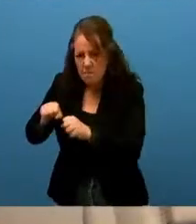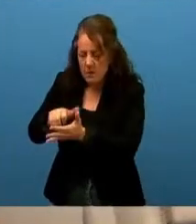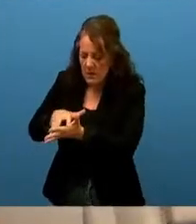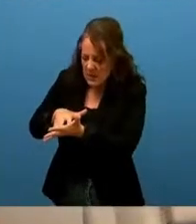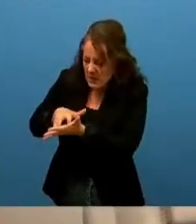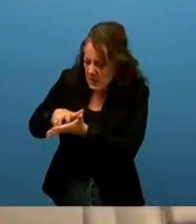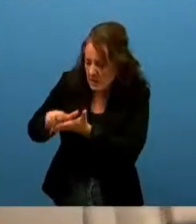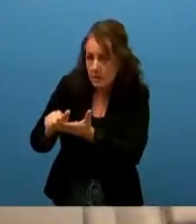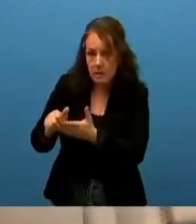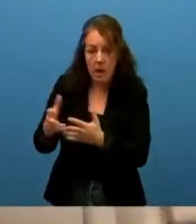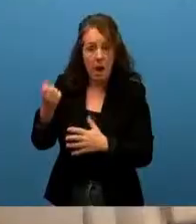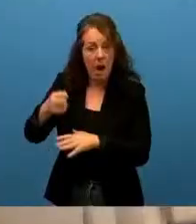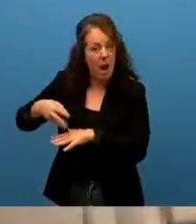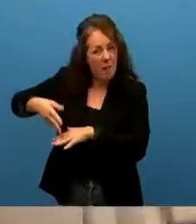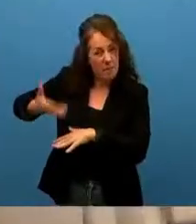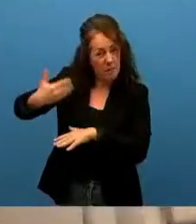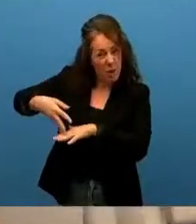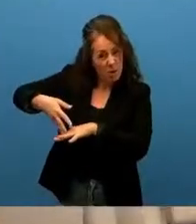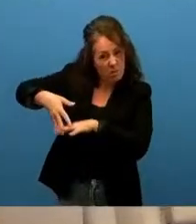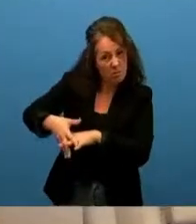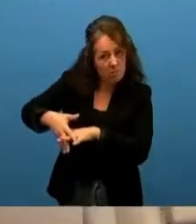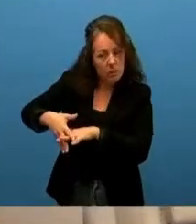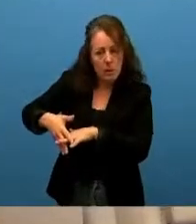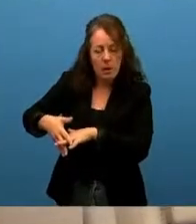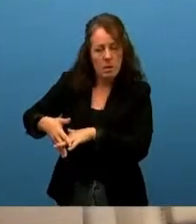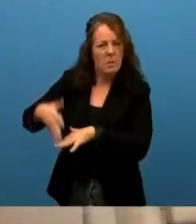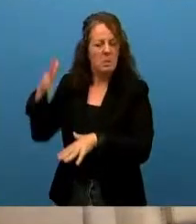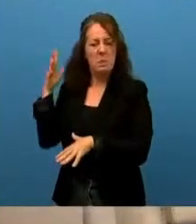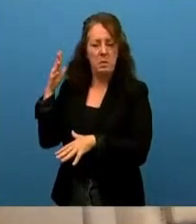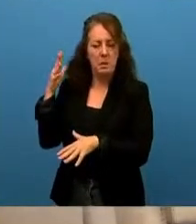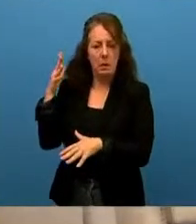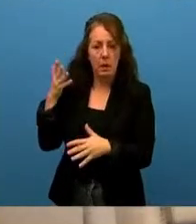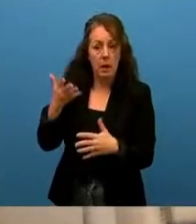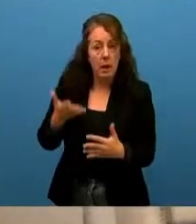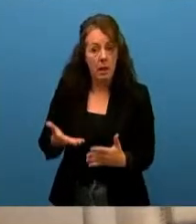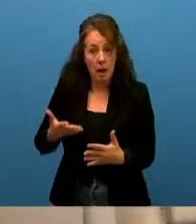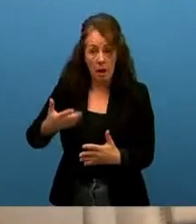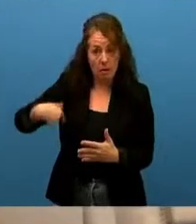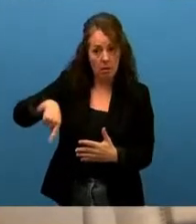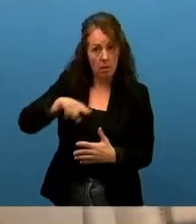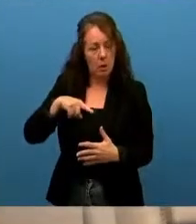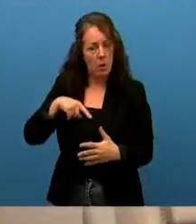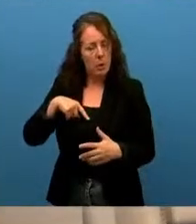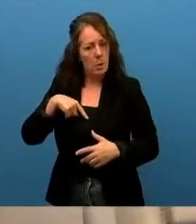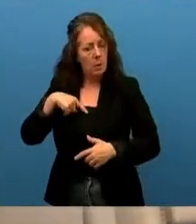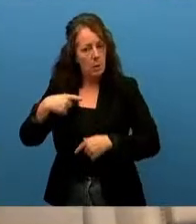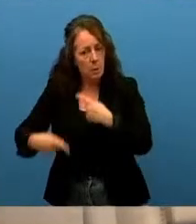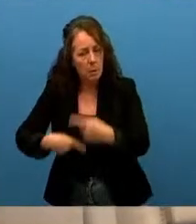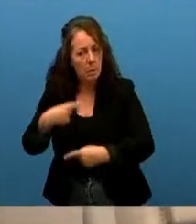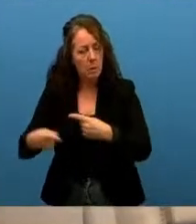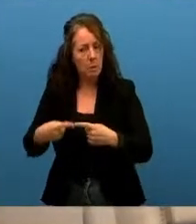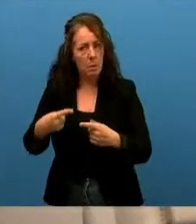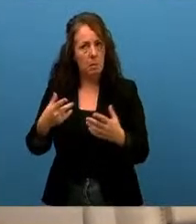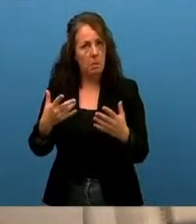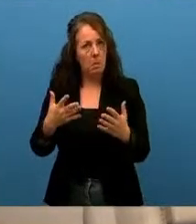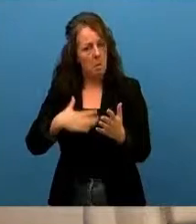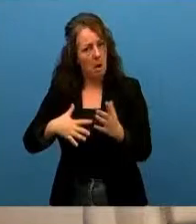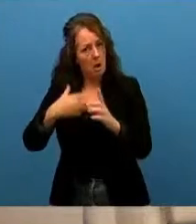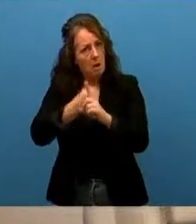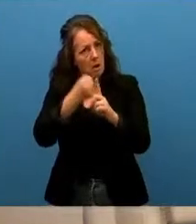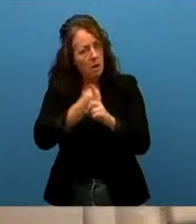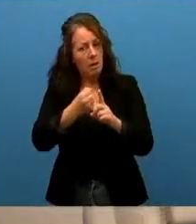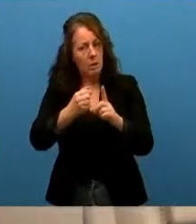from genocide and exiled from their ancestral homeland, have moved forward step by